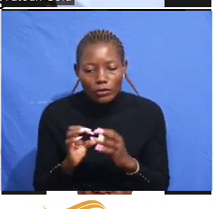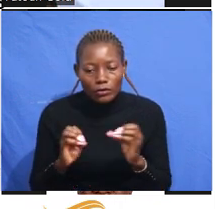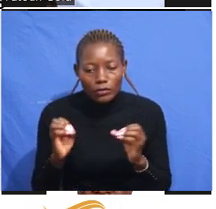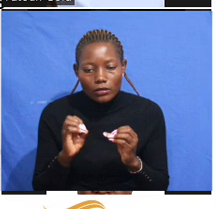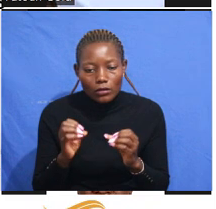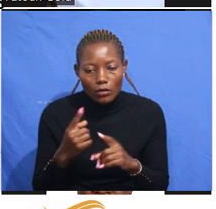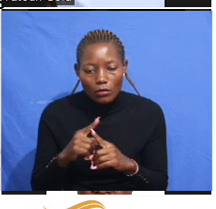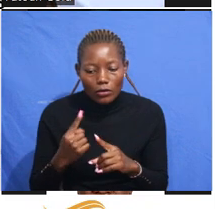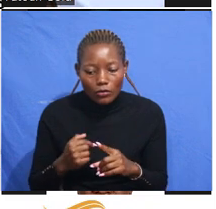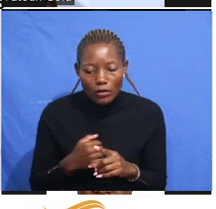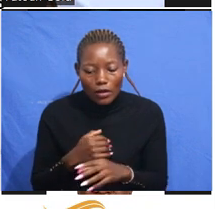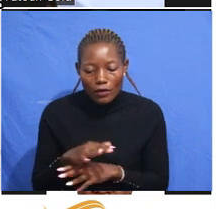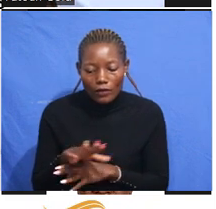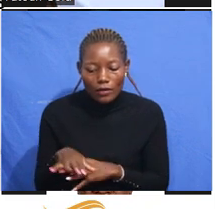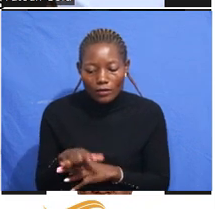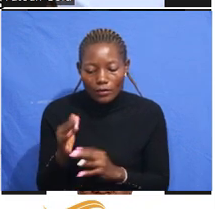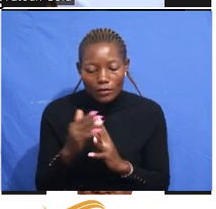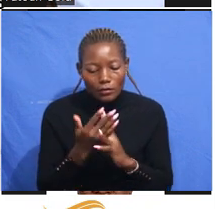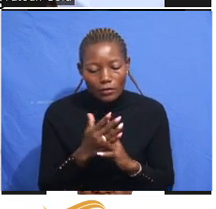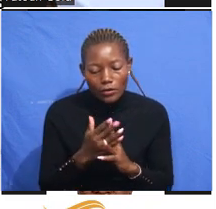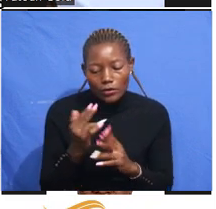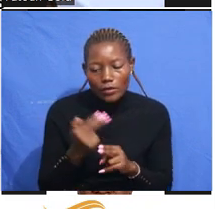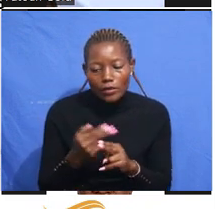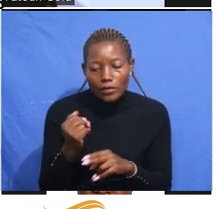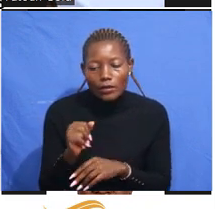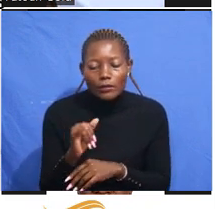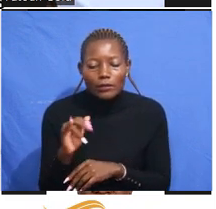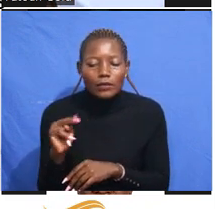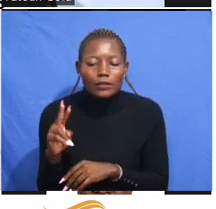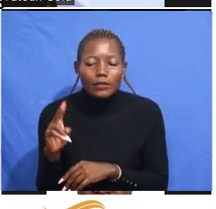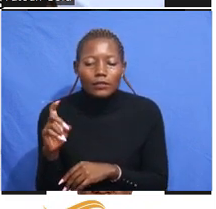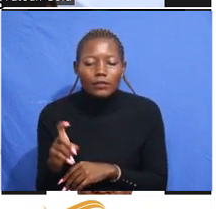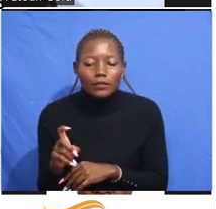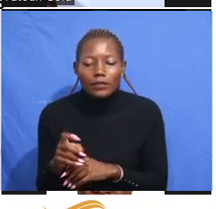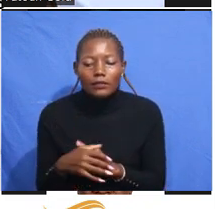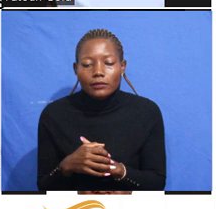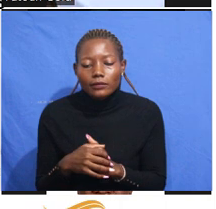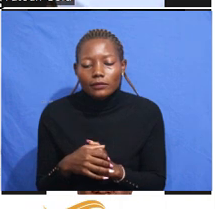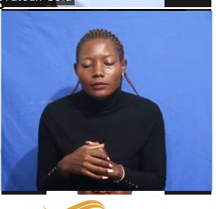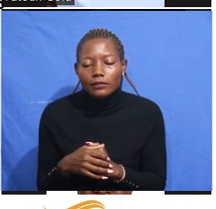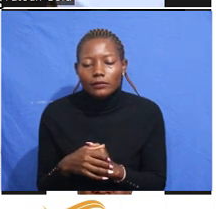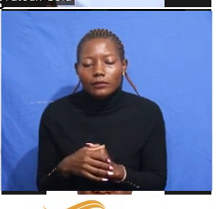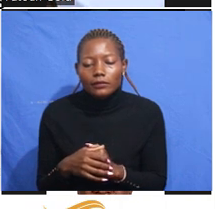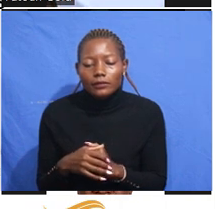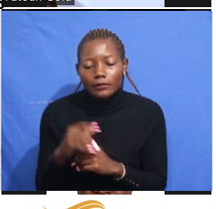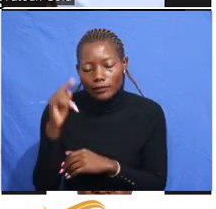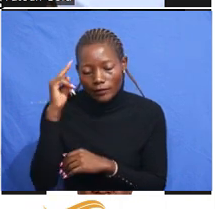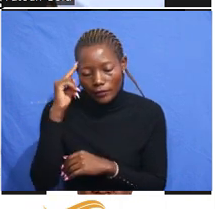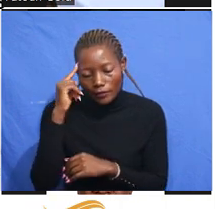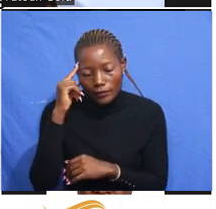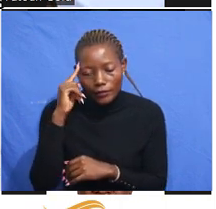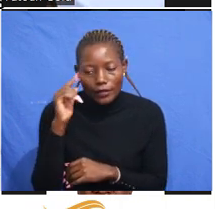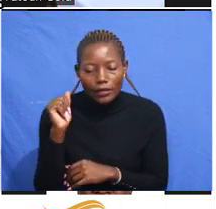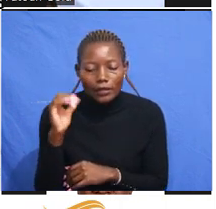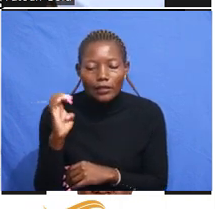synapse. We have 2 transmitters, acetylcholine and noradrenaline. I think acetylcholine is